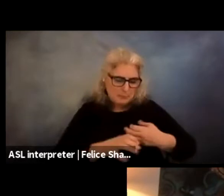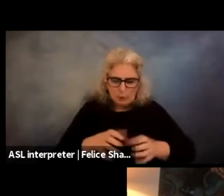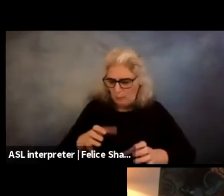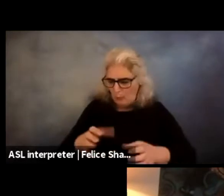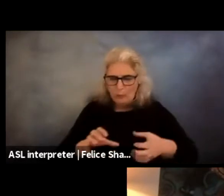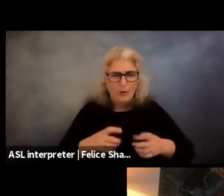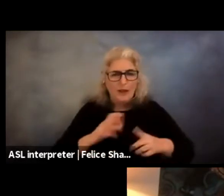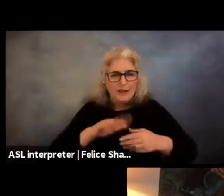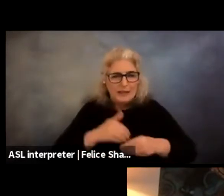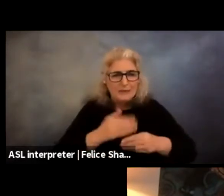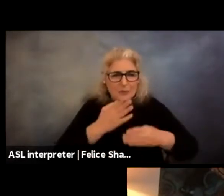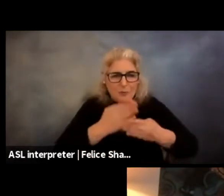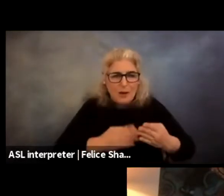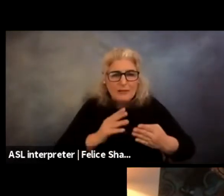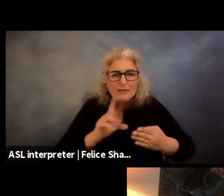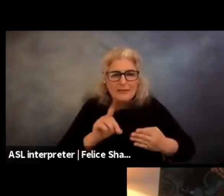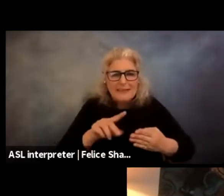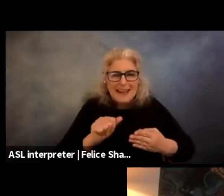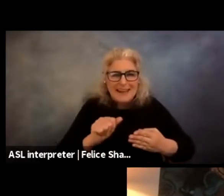felt oftentimes.